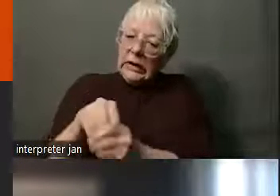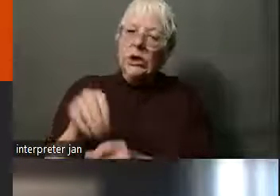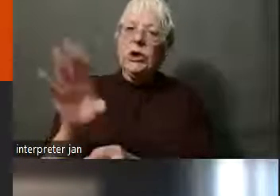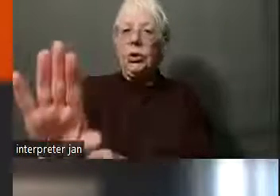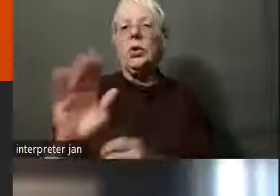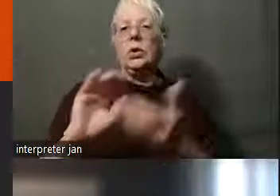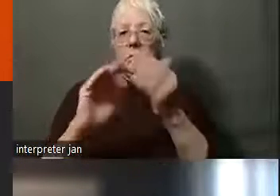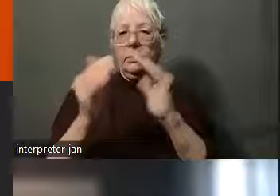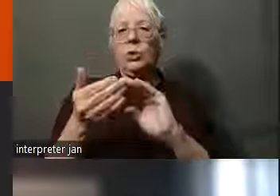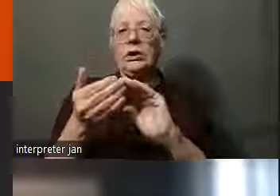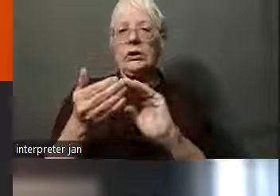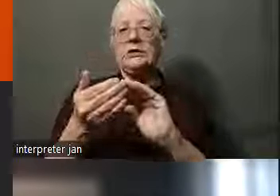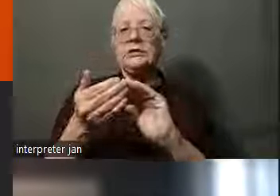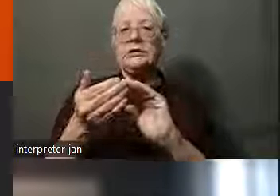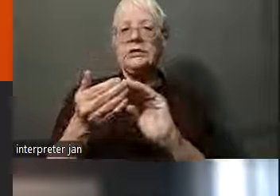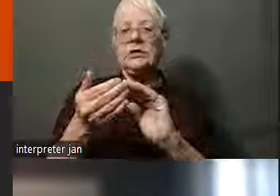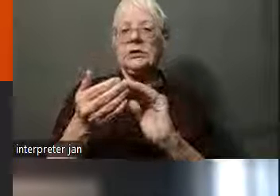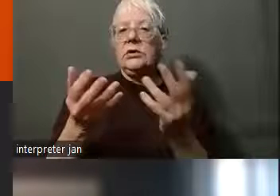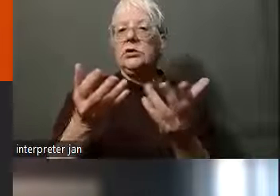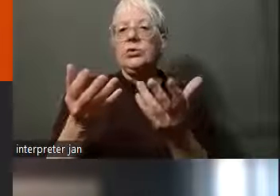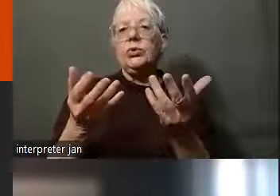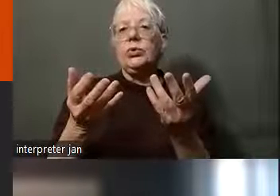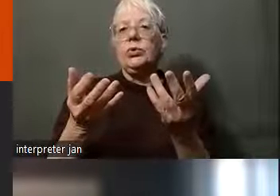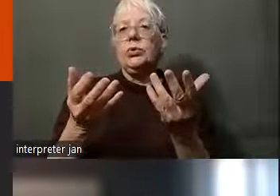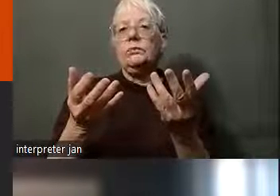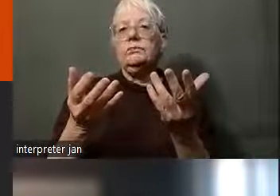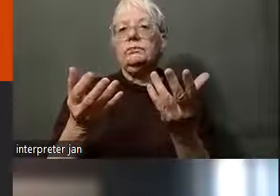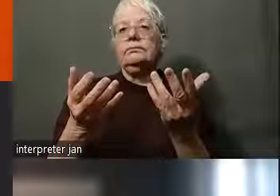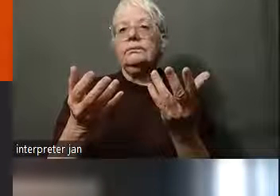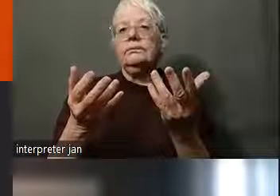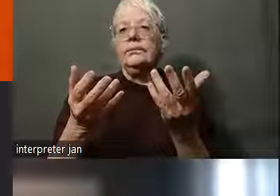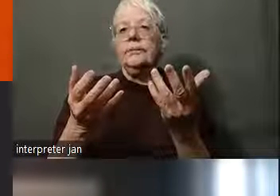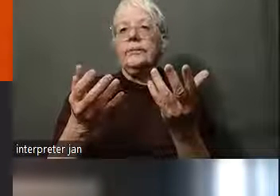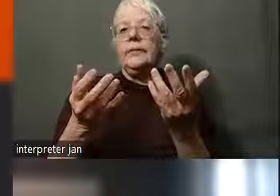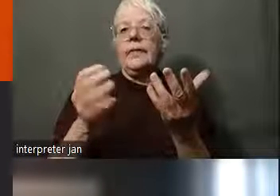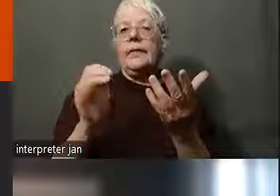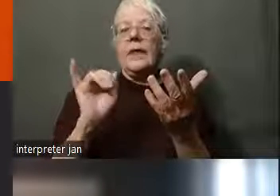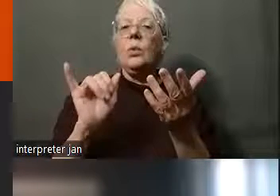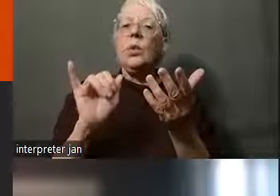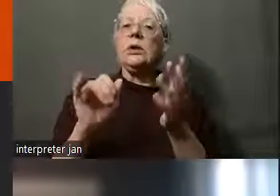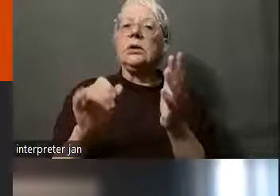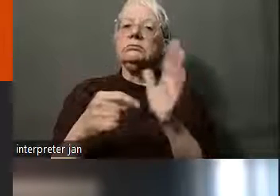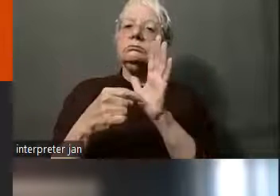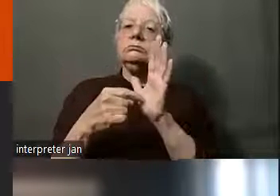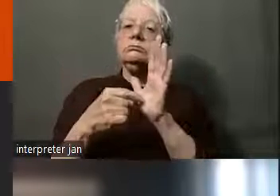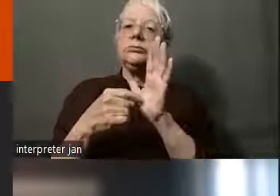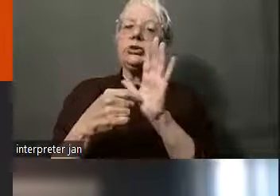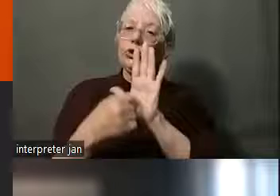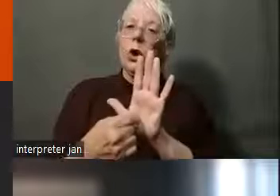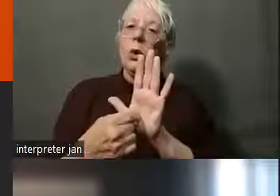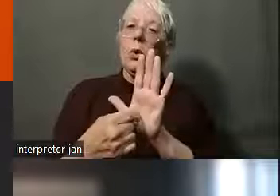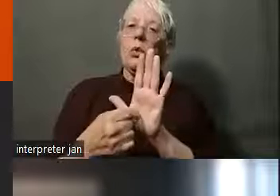to say that implementing changes are being successful?